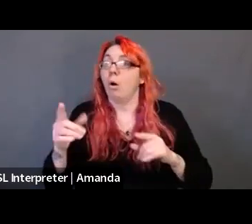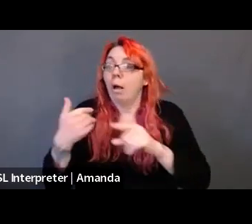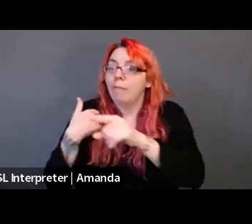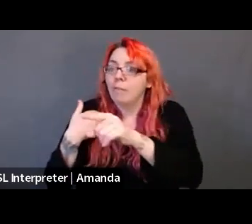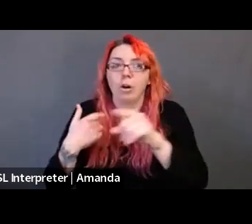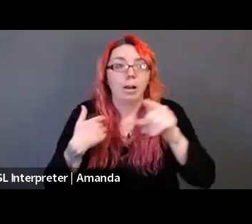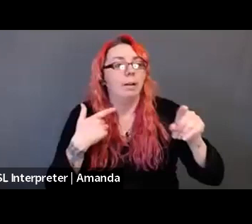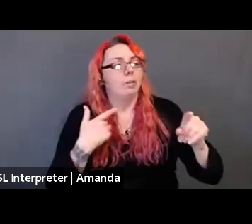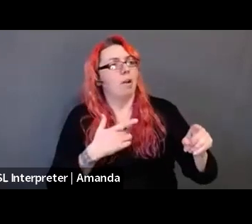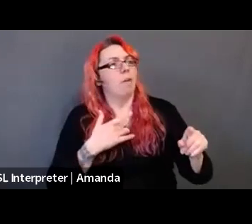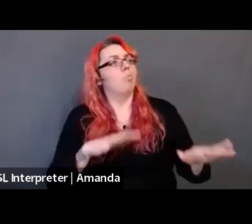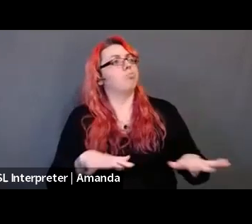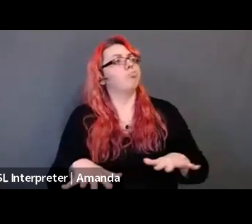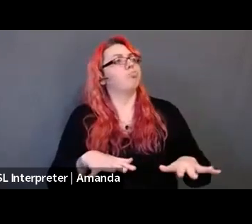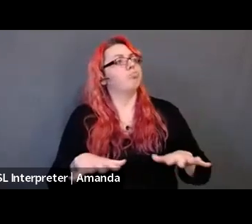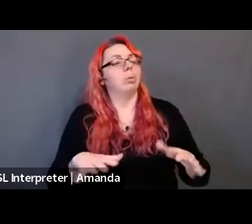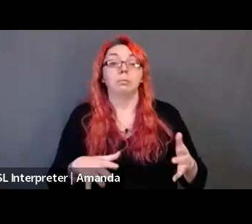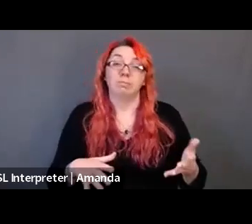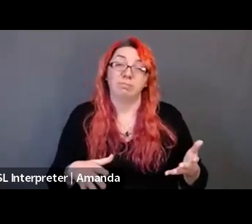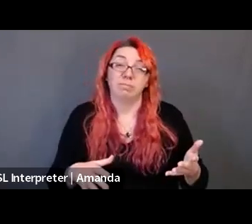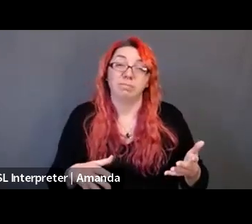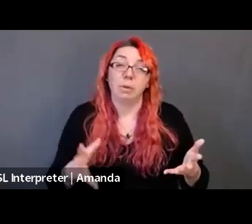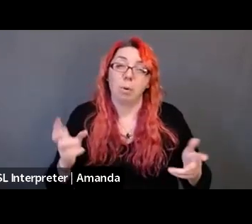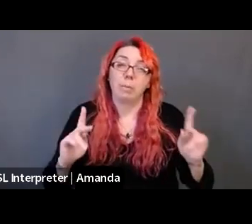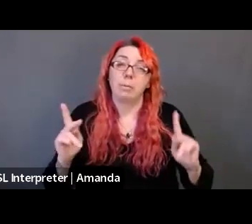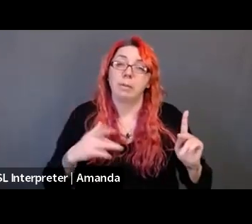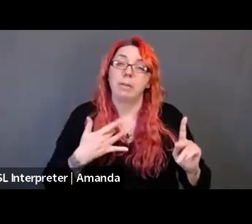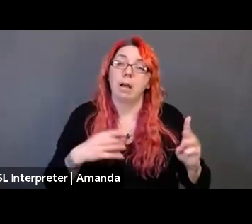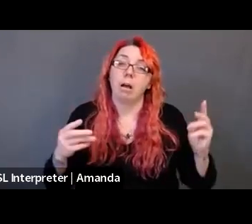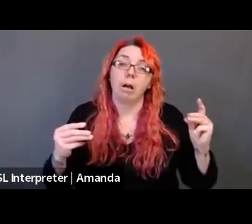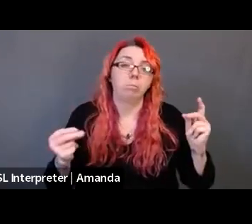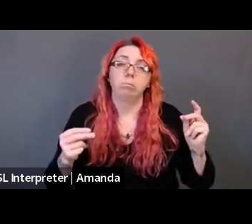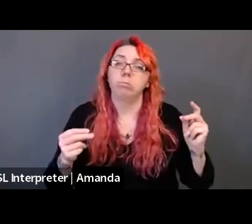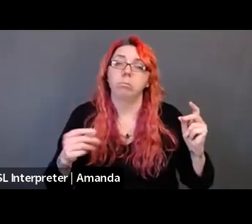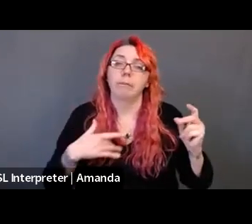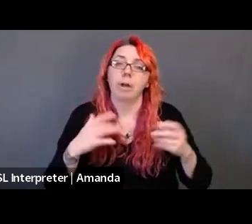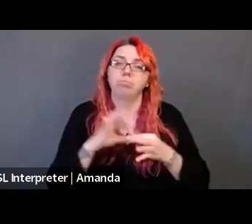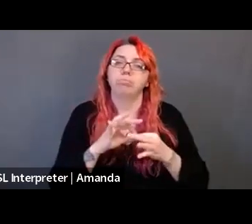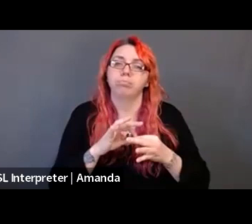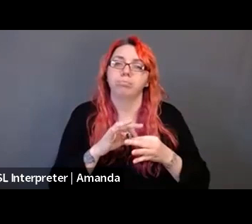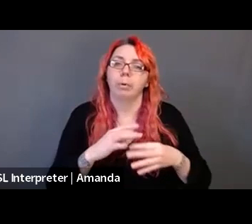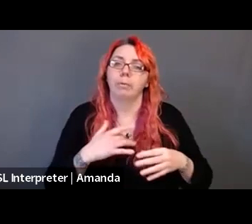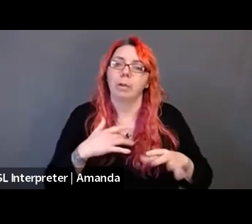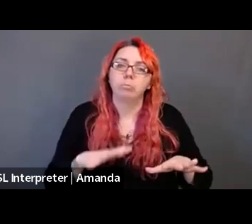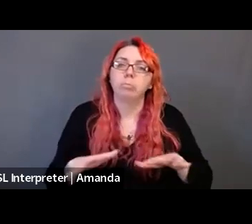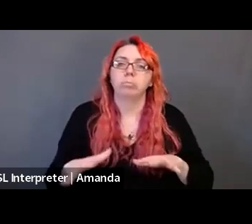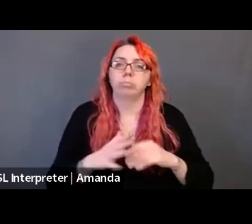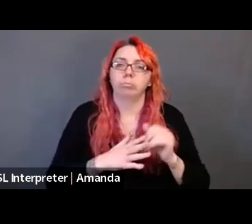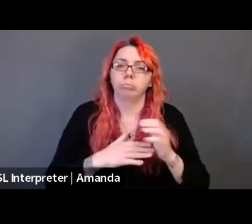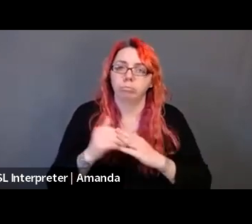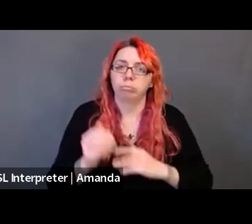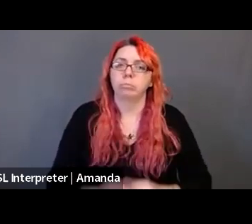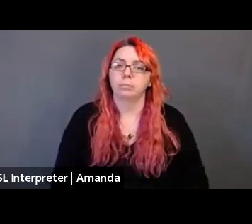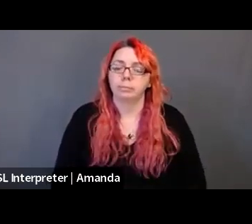lists I'm really thankful and reflecting on this list of resources you're all adding, because this to me is the kinds of things like when we're in a